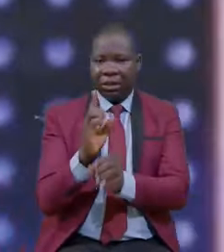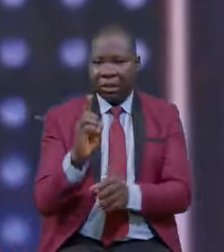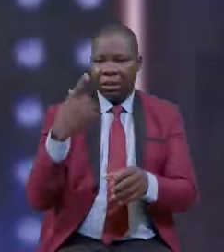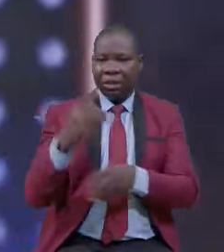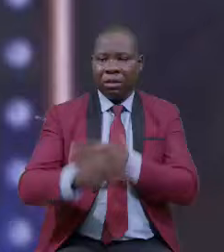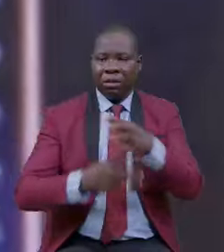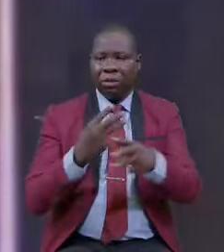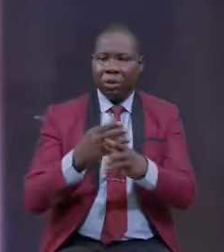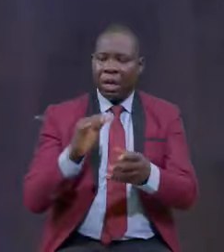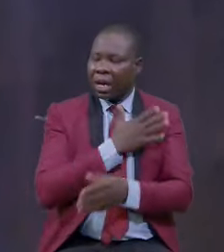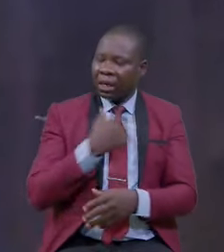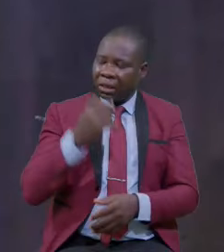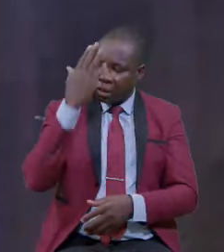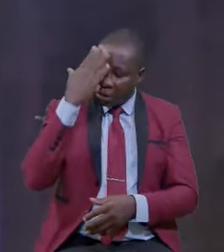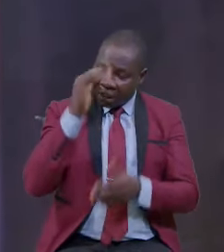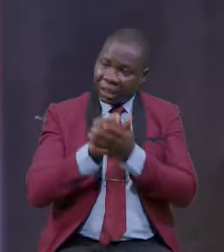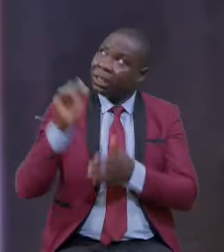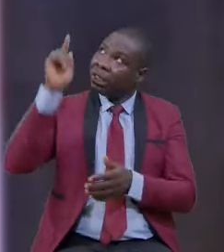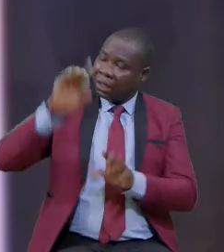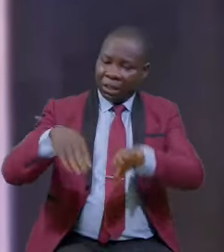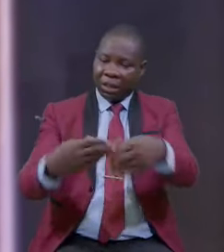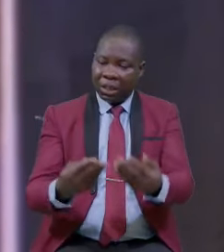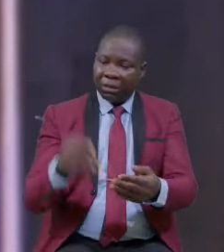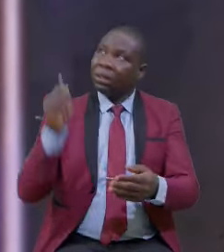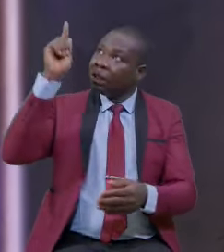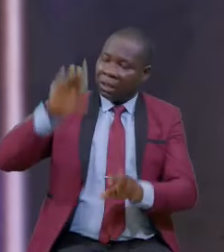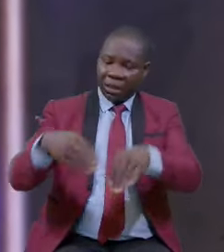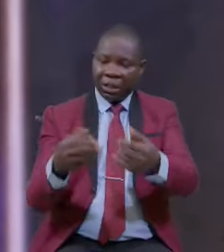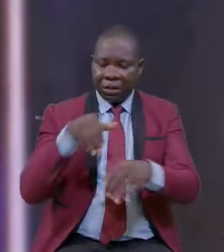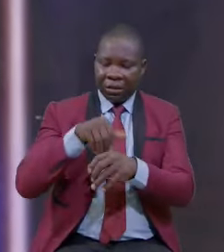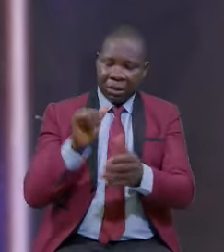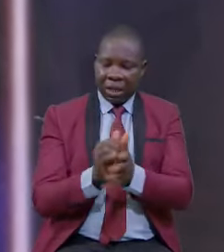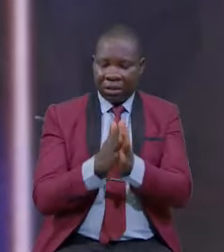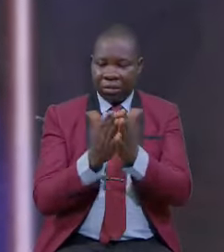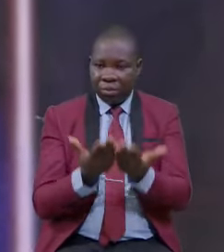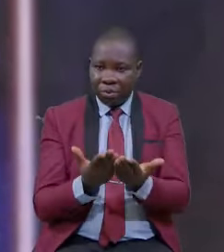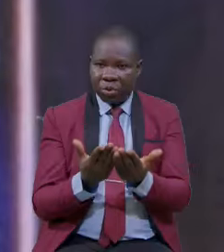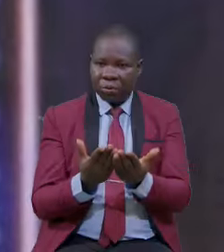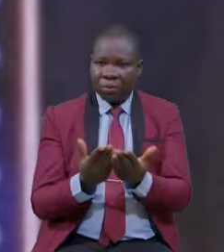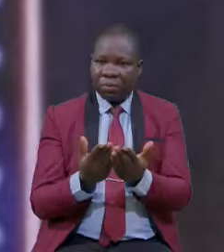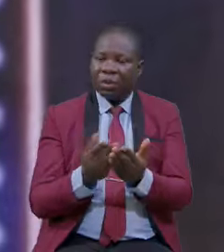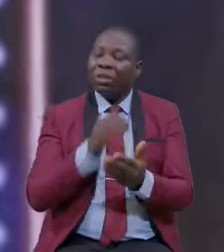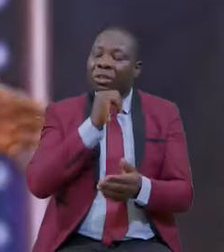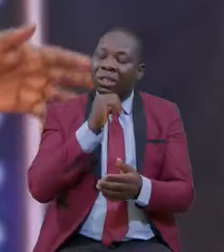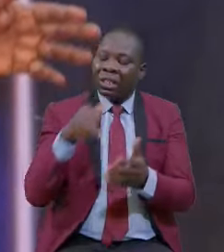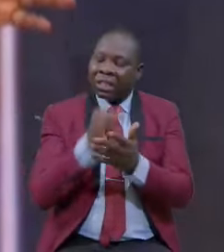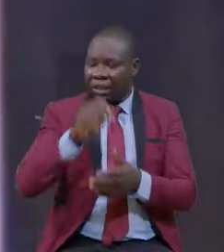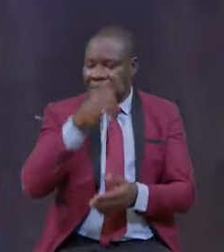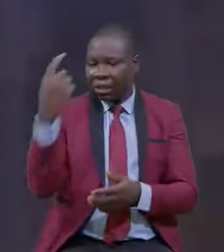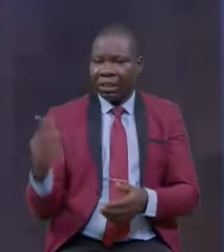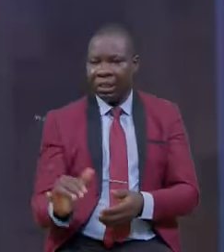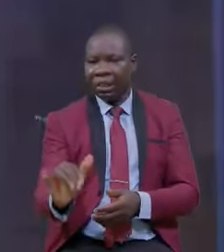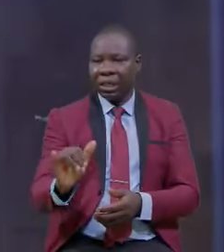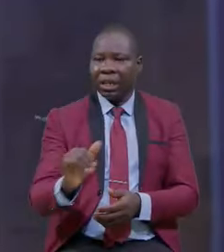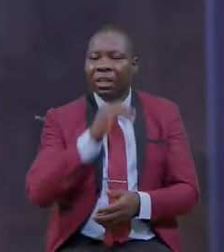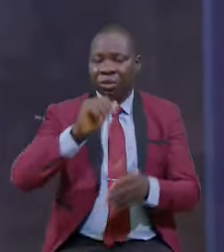that knowledge. Eternal, unchanging, unadjustable, immutable. He says, I